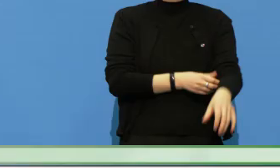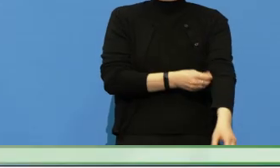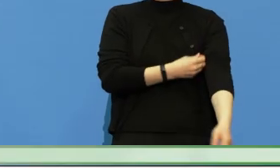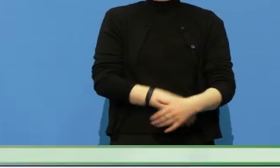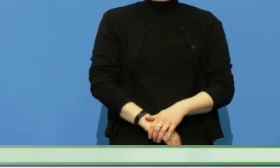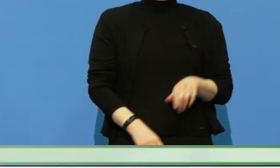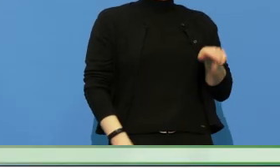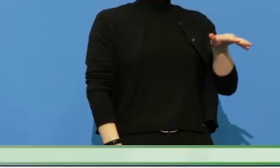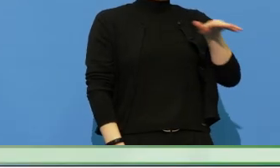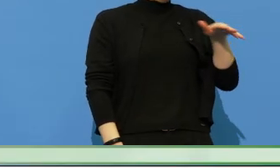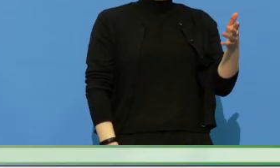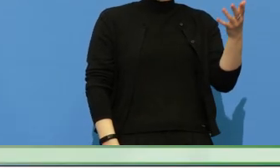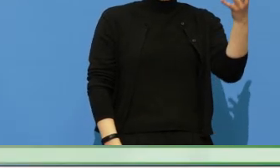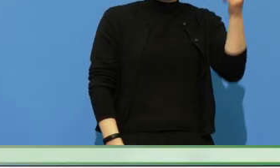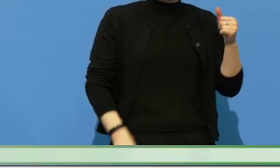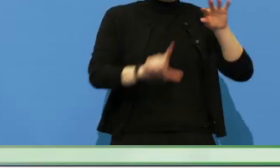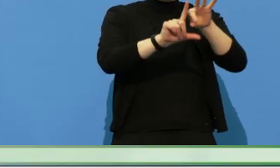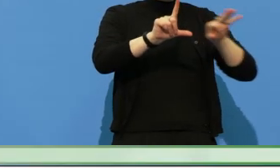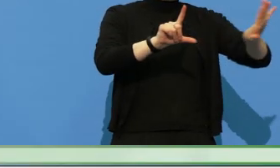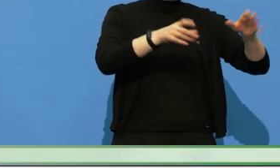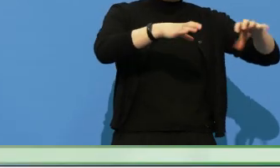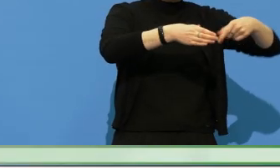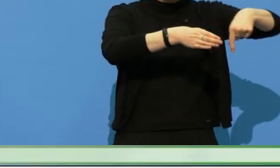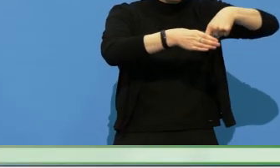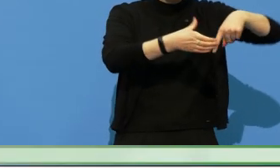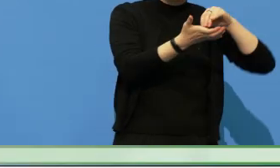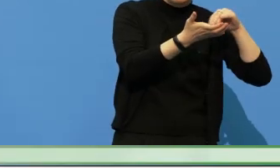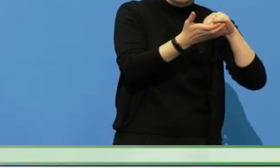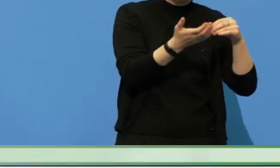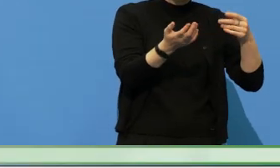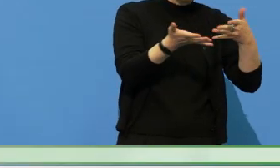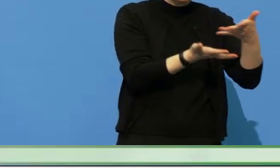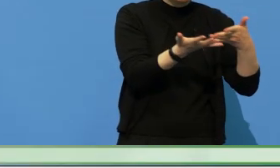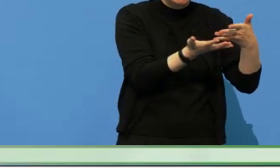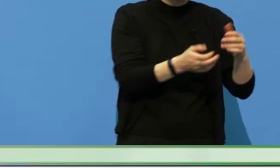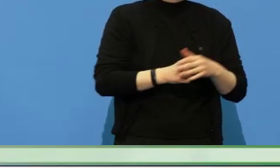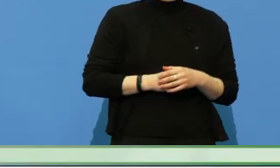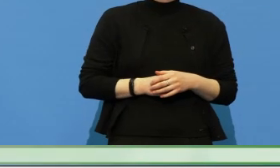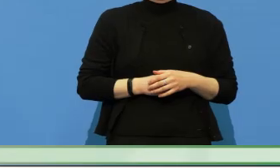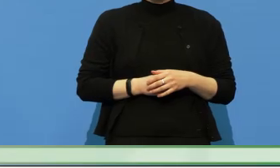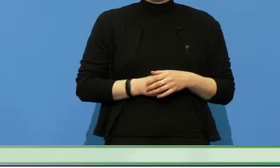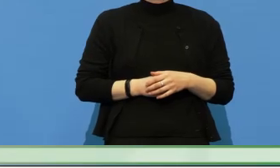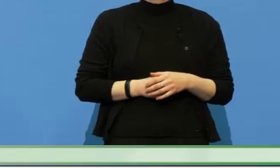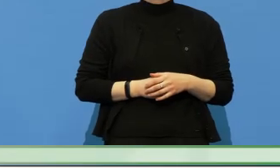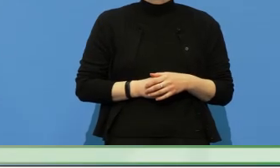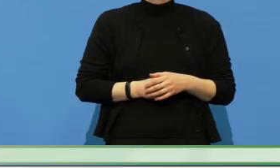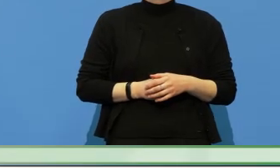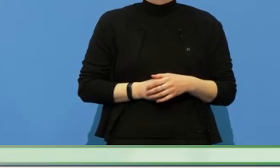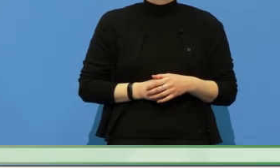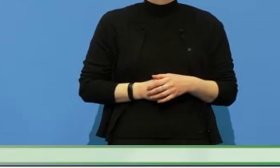own architects inside the office, so they hire the architectural office